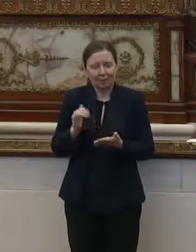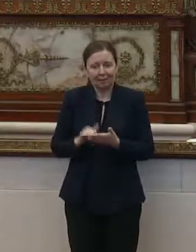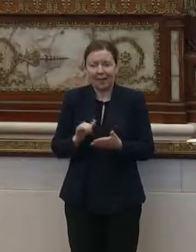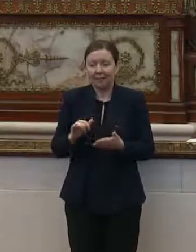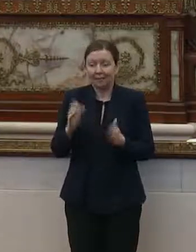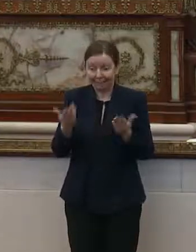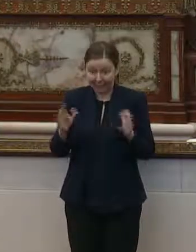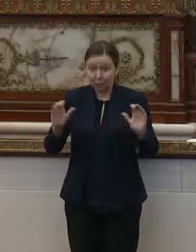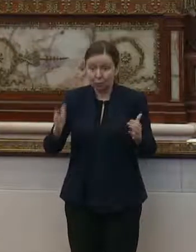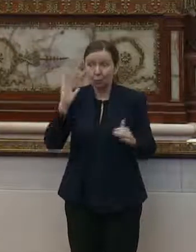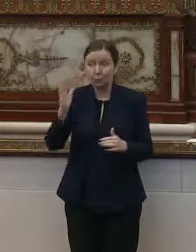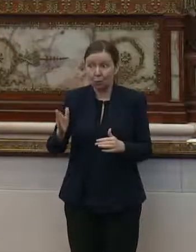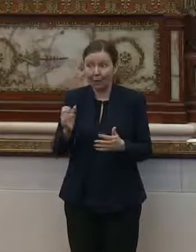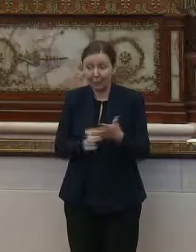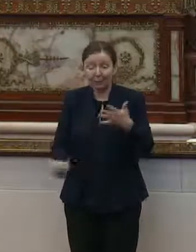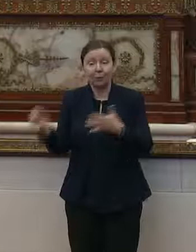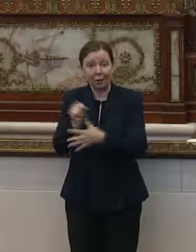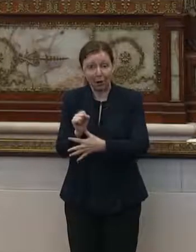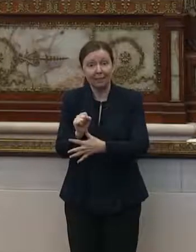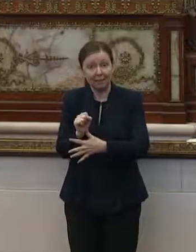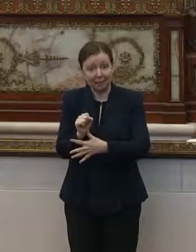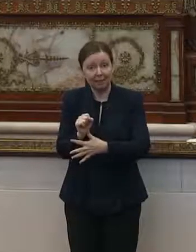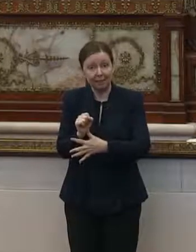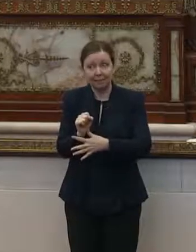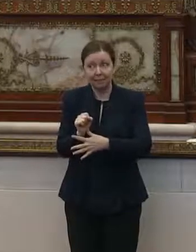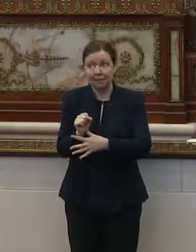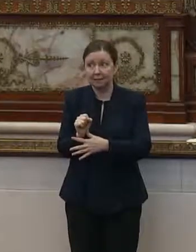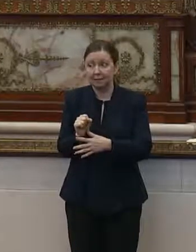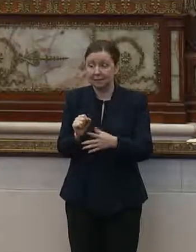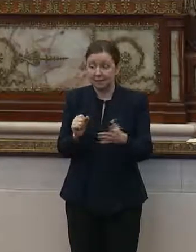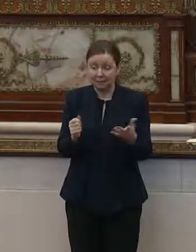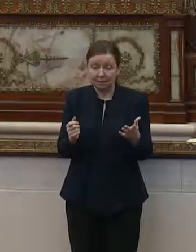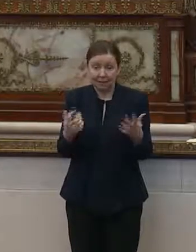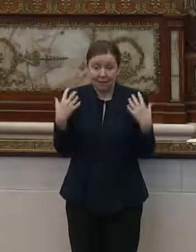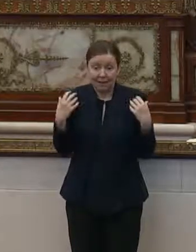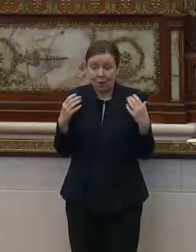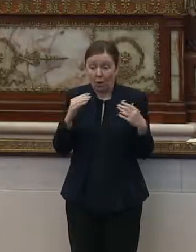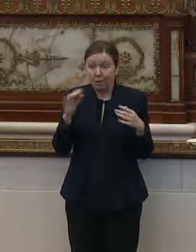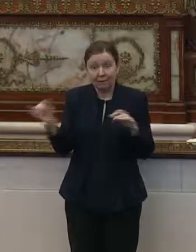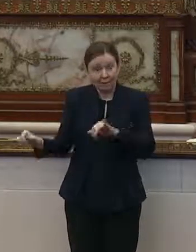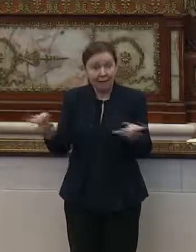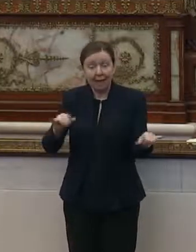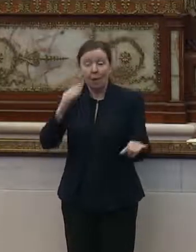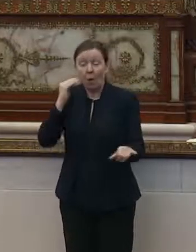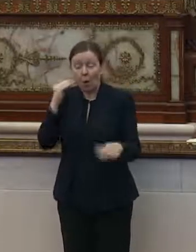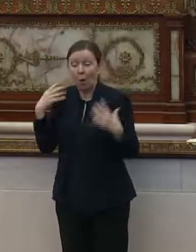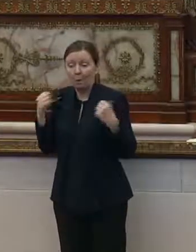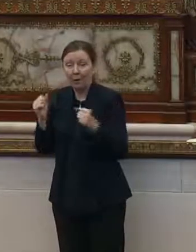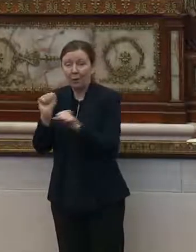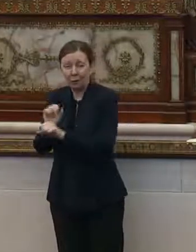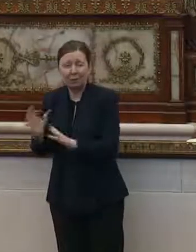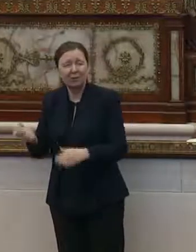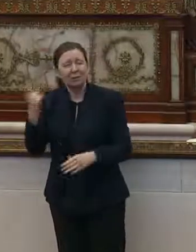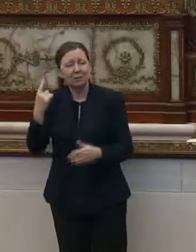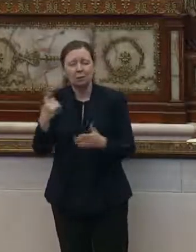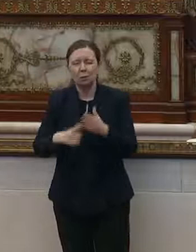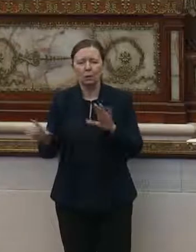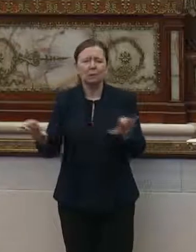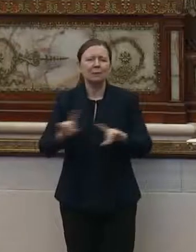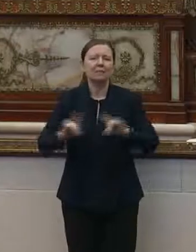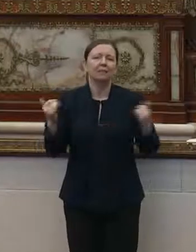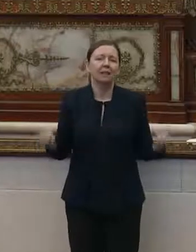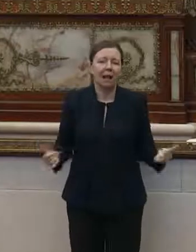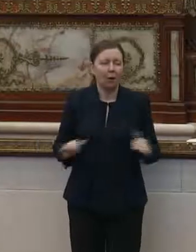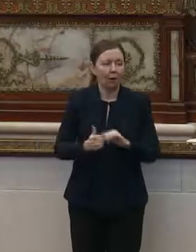group is going to be prioritized as in healthcare, home healthcare workers? Like, so what are we doing different now? How are